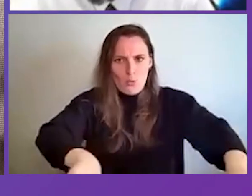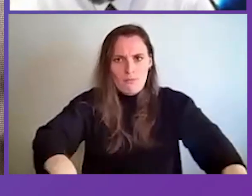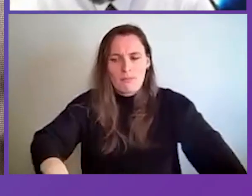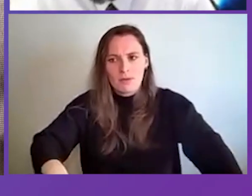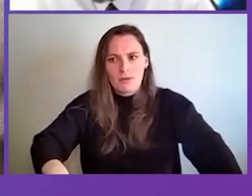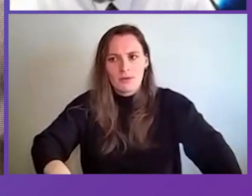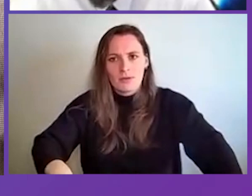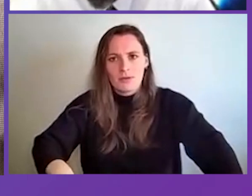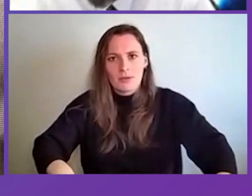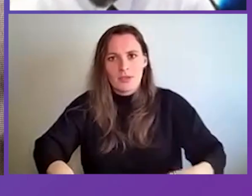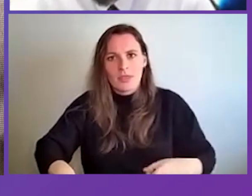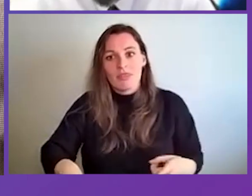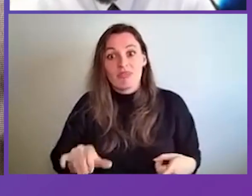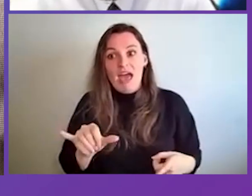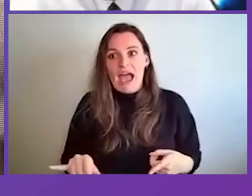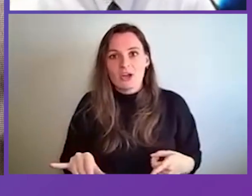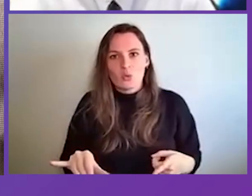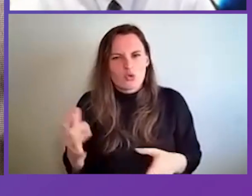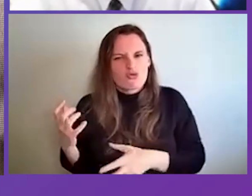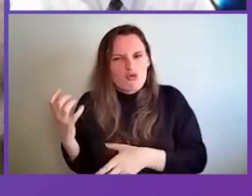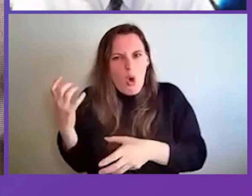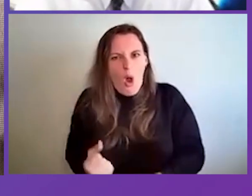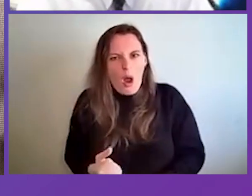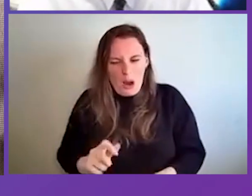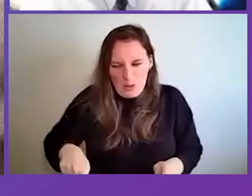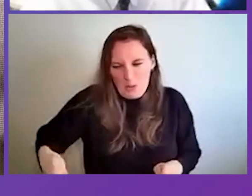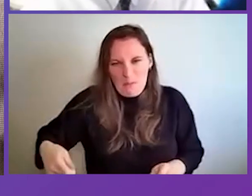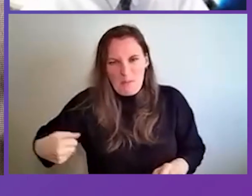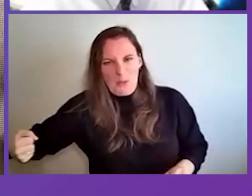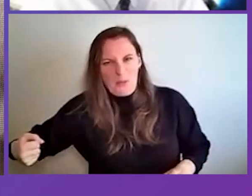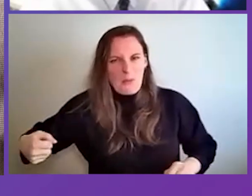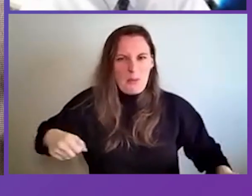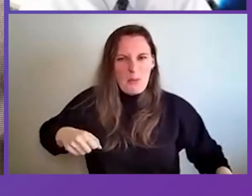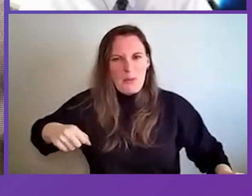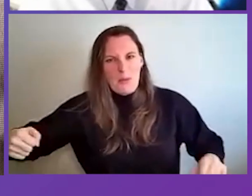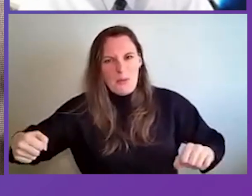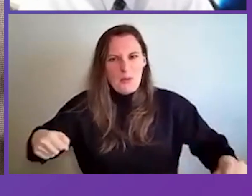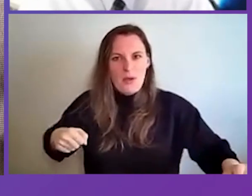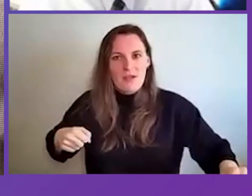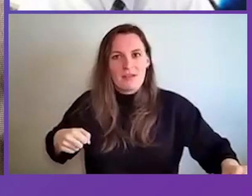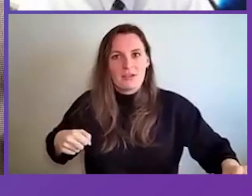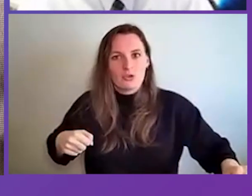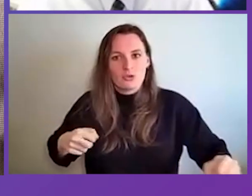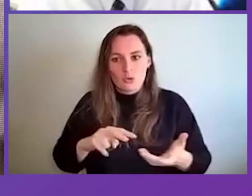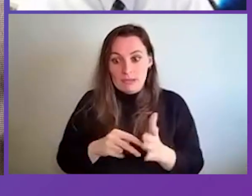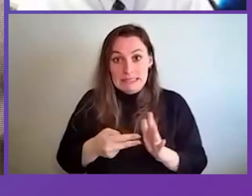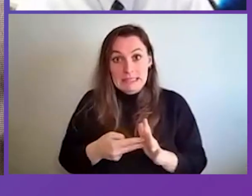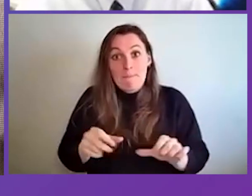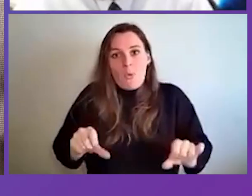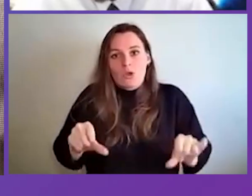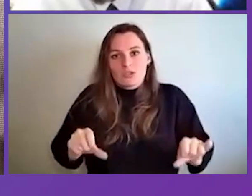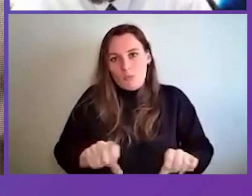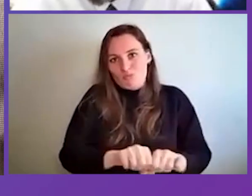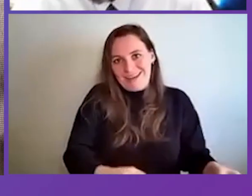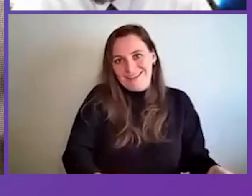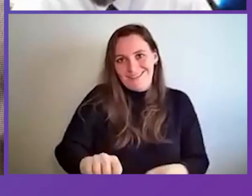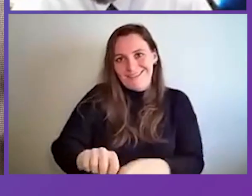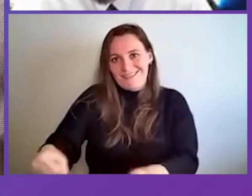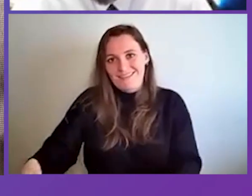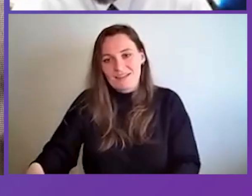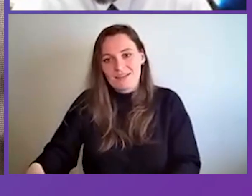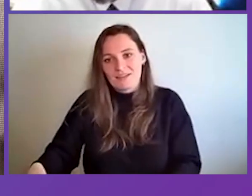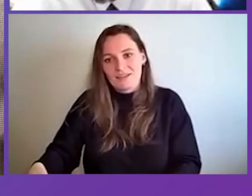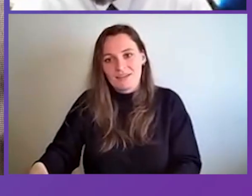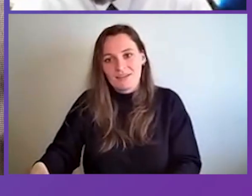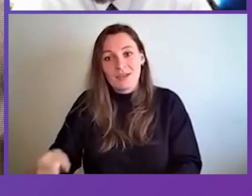take the forces that are applied when these ratchet straps are tightened. These are